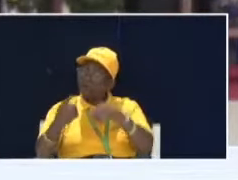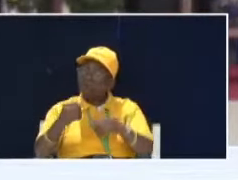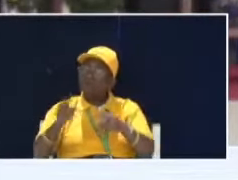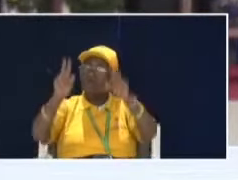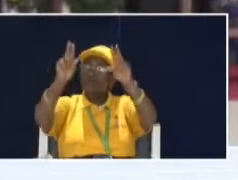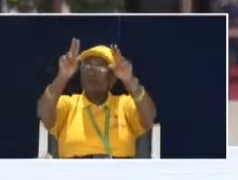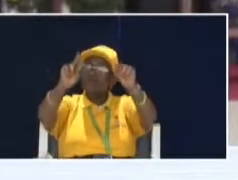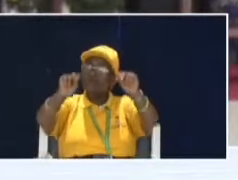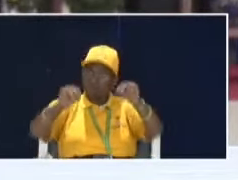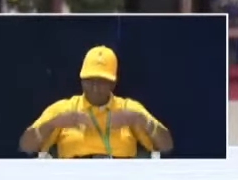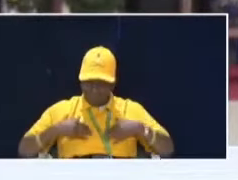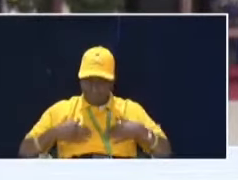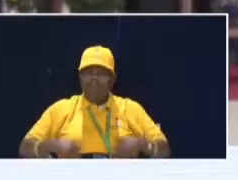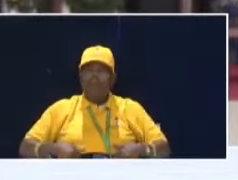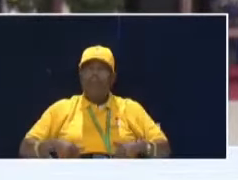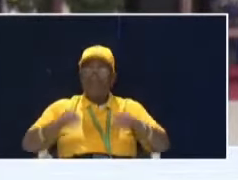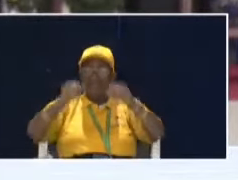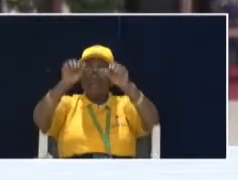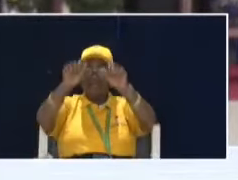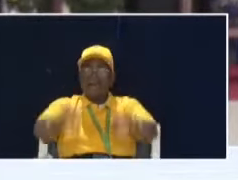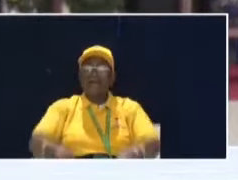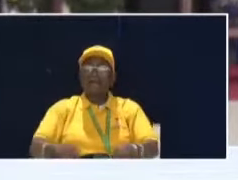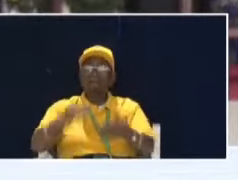nobody can stop you.